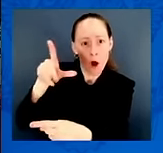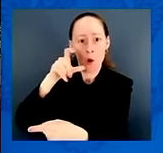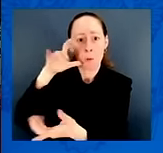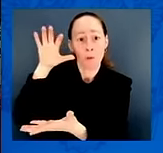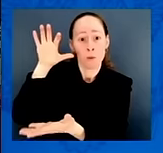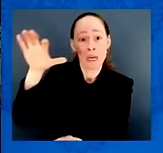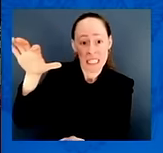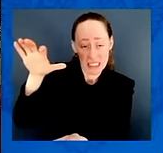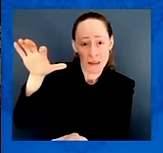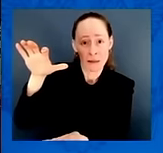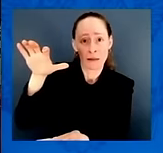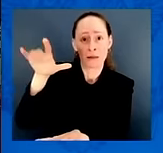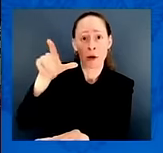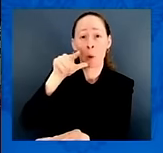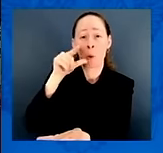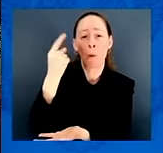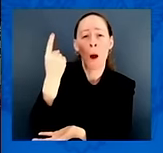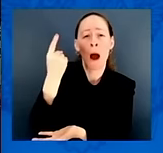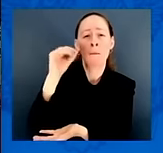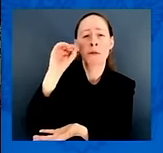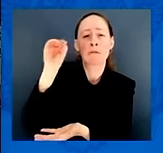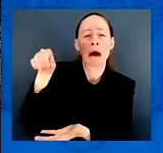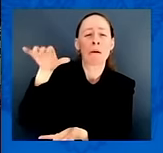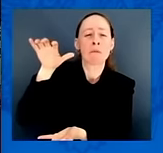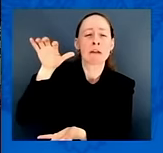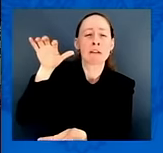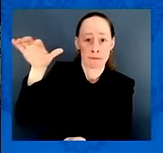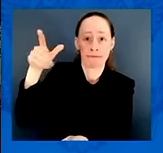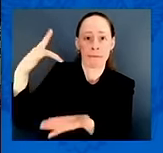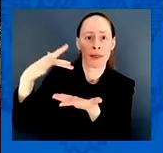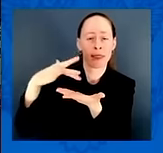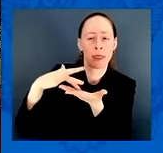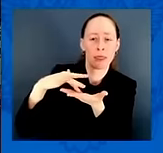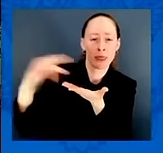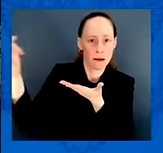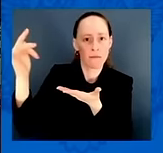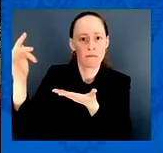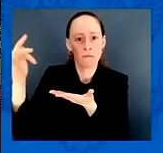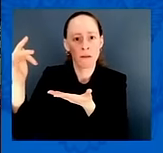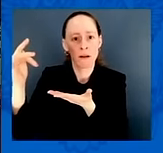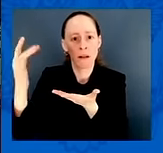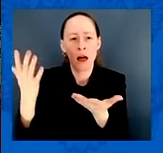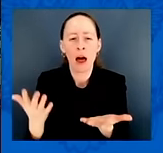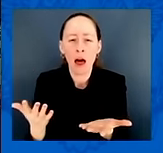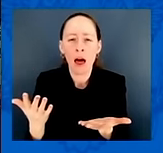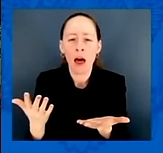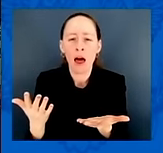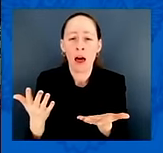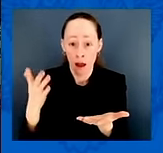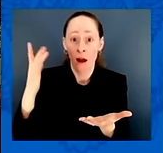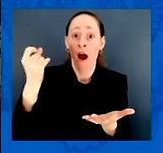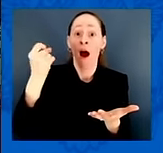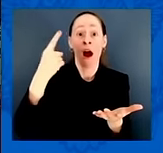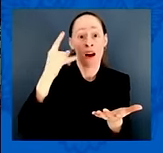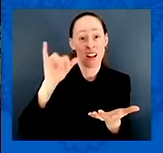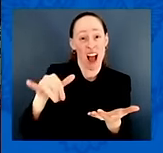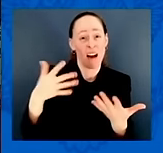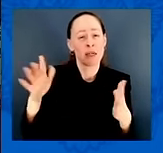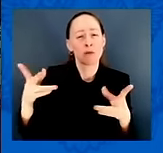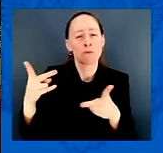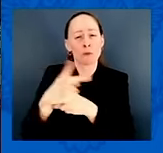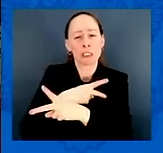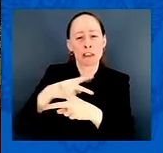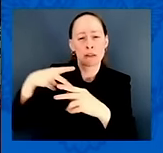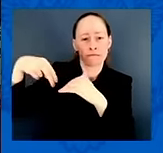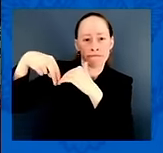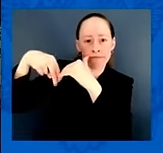They added more to the national debt than any presidential term in American history. Check the numbers. Folks at